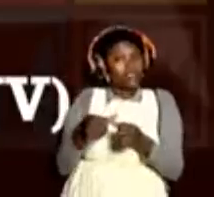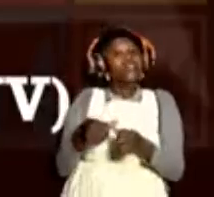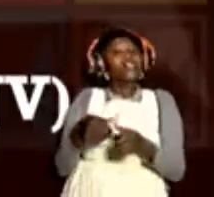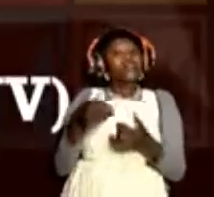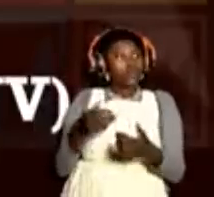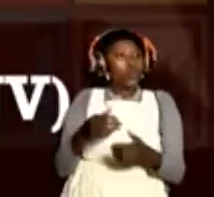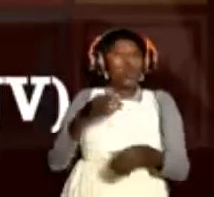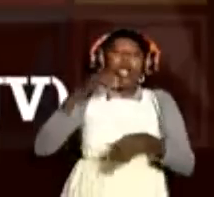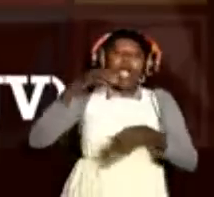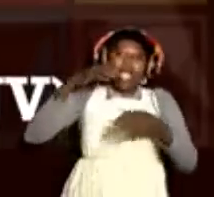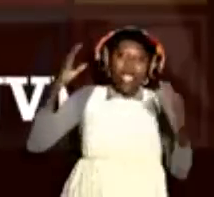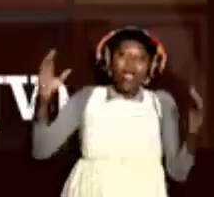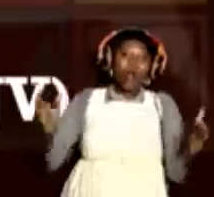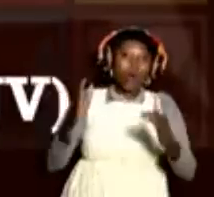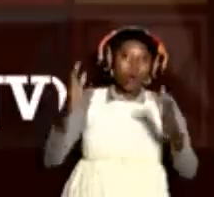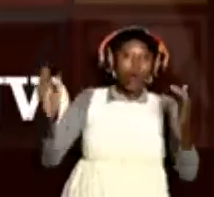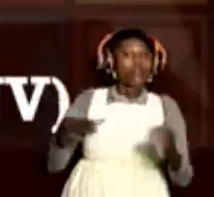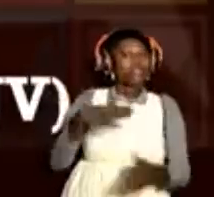charging them